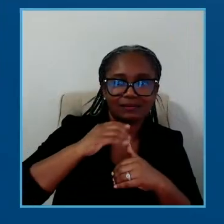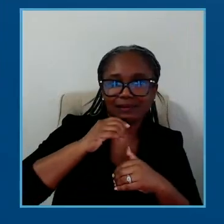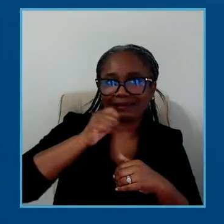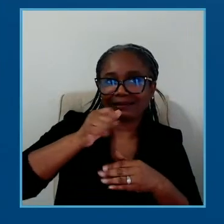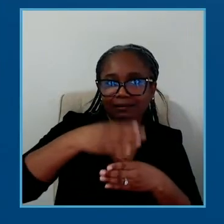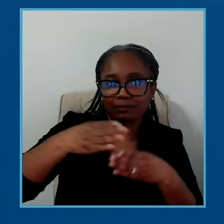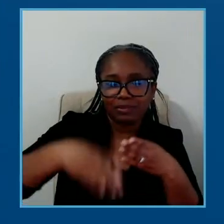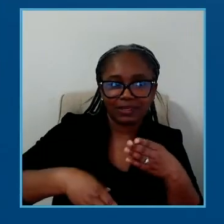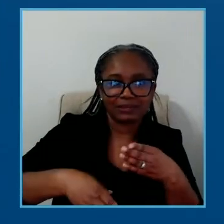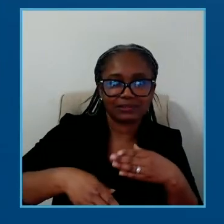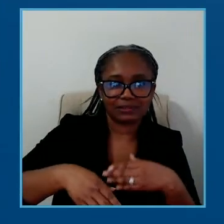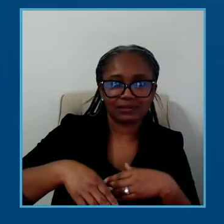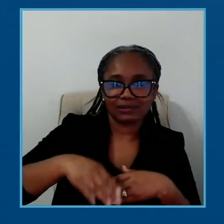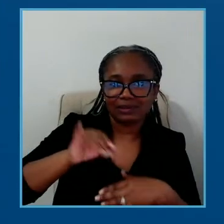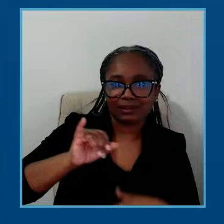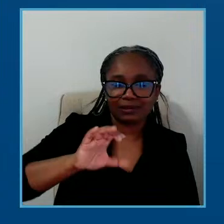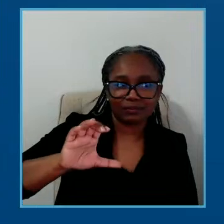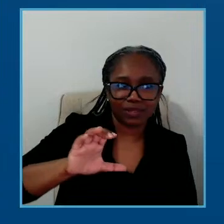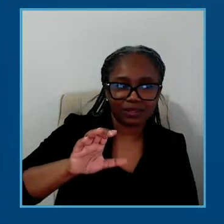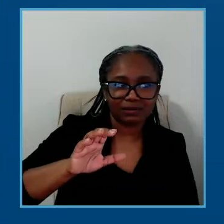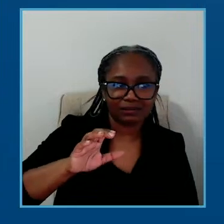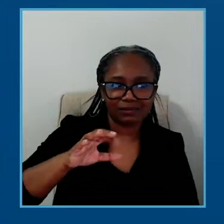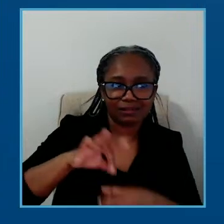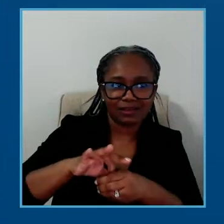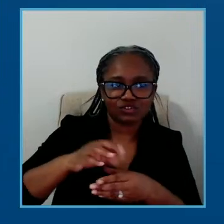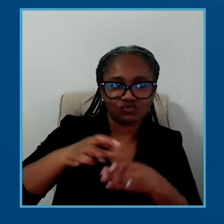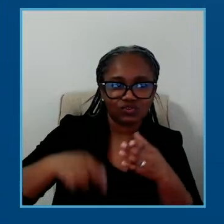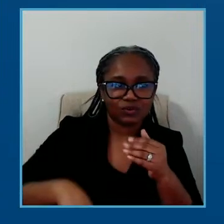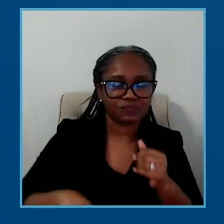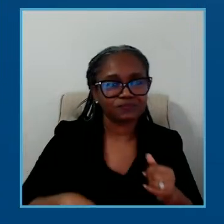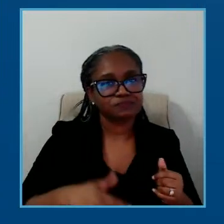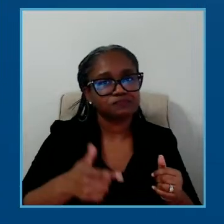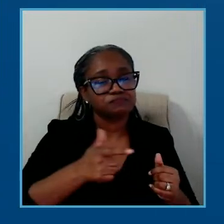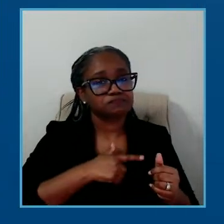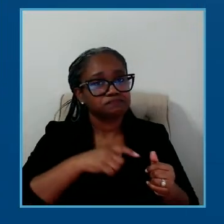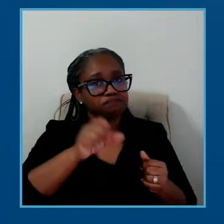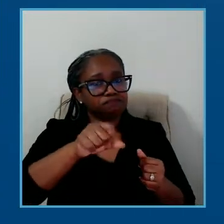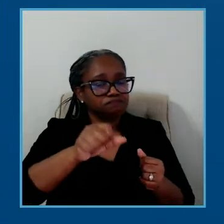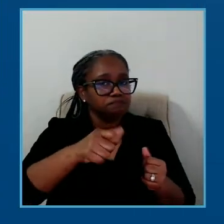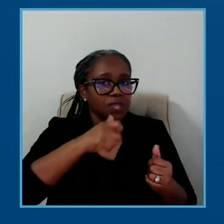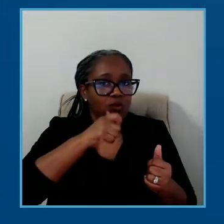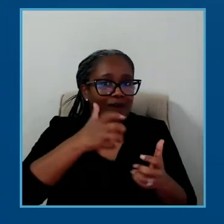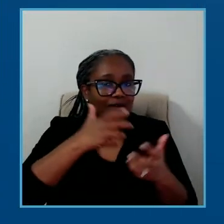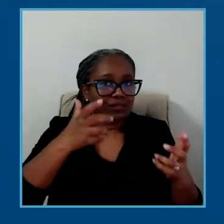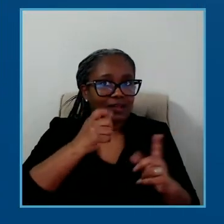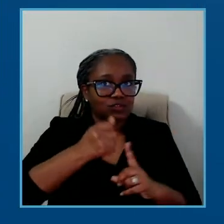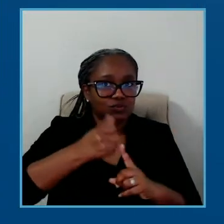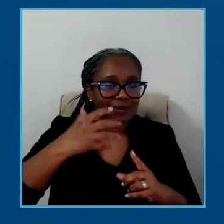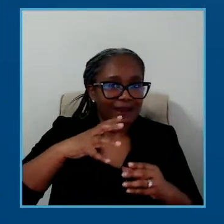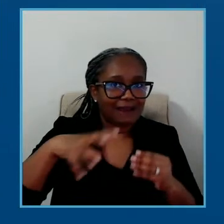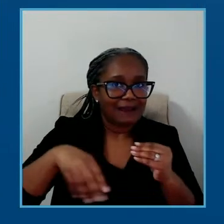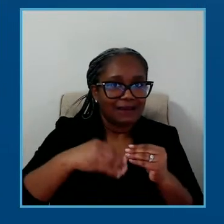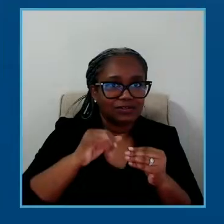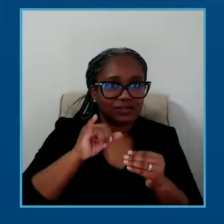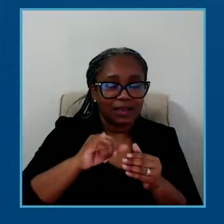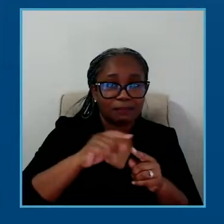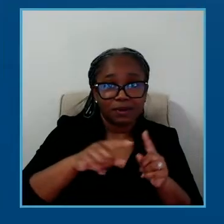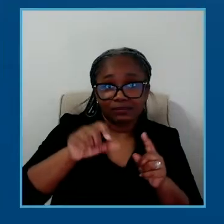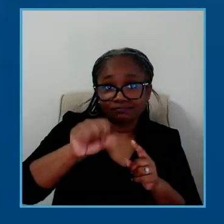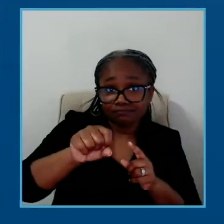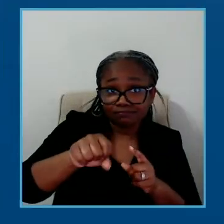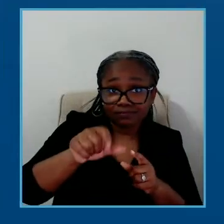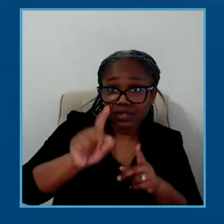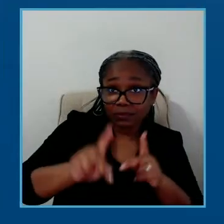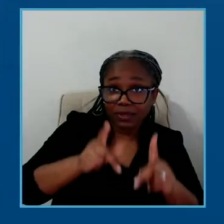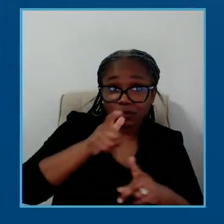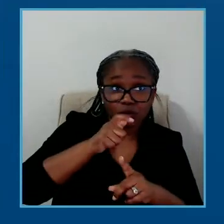Yeah, I don't really have much to add to that, except to say, yes, I mean, the people who speak in the name of the assembly at any given time